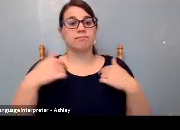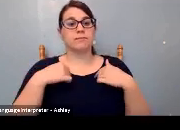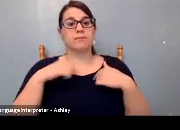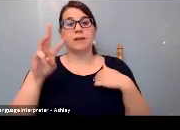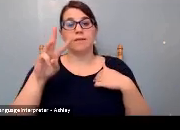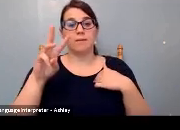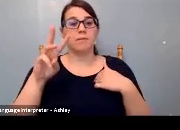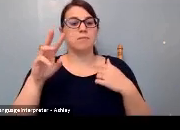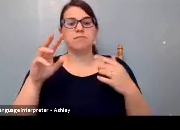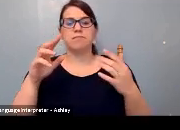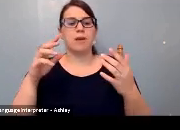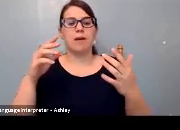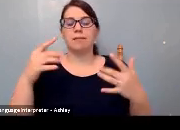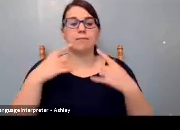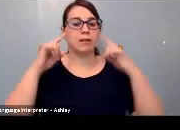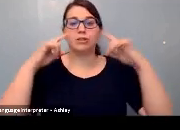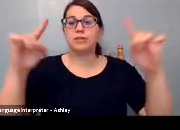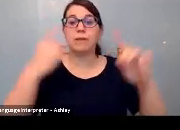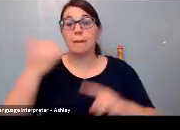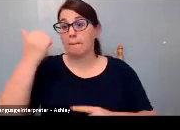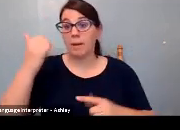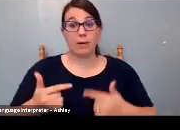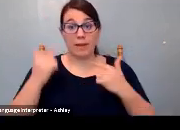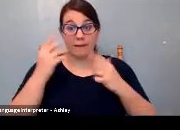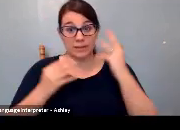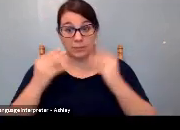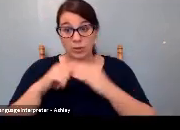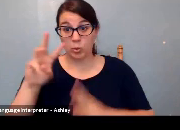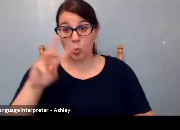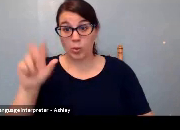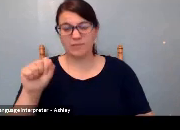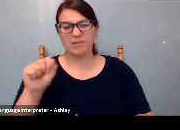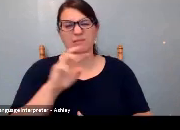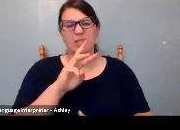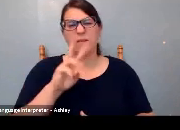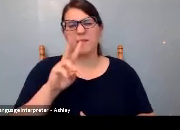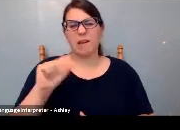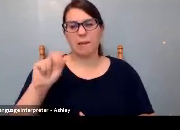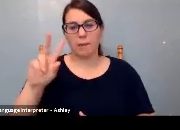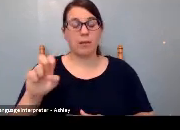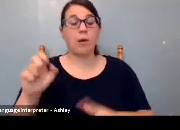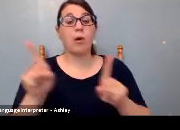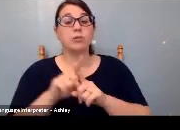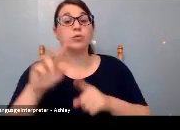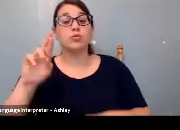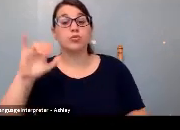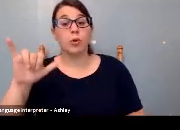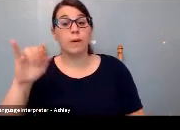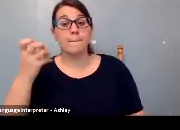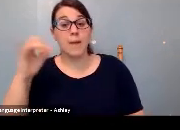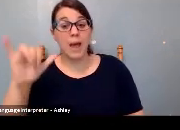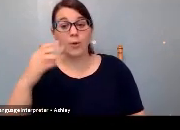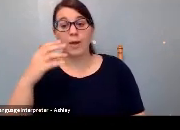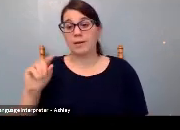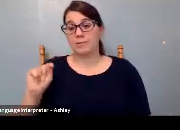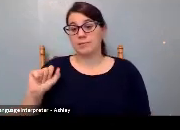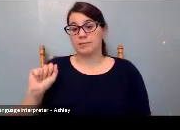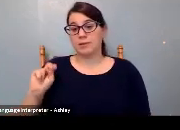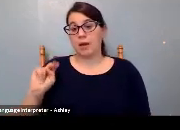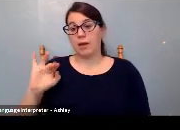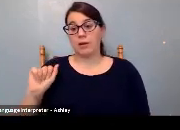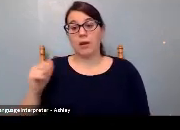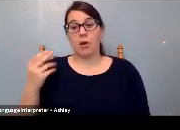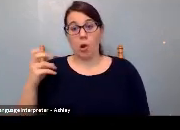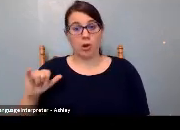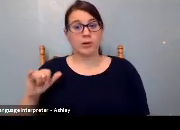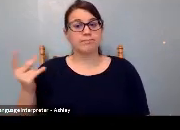West Virginia. Please also welcome Tiana Hardy and Roy Mallory with Disability Rights of West Virginia. They will